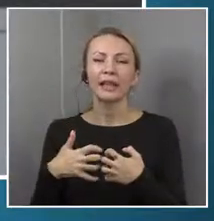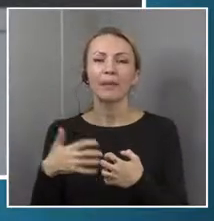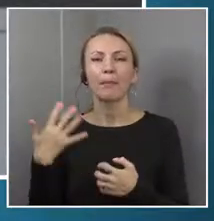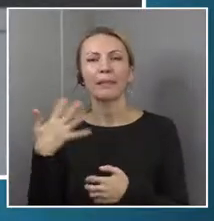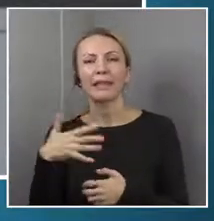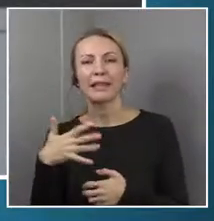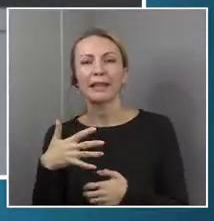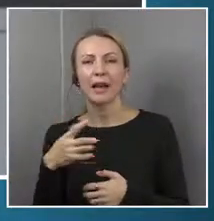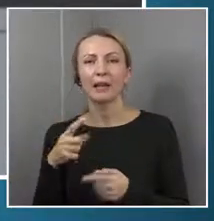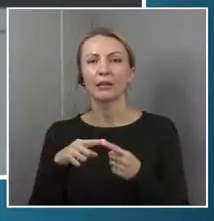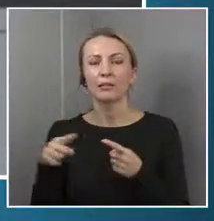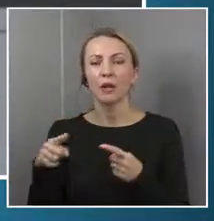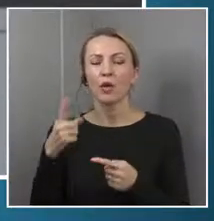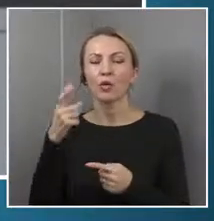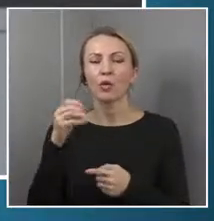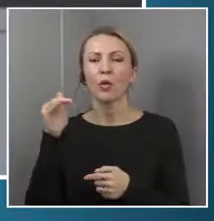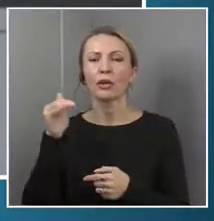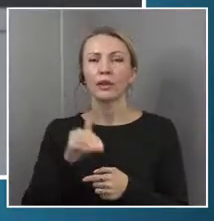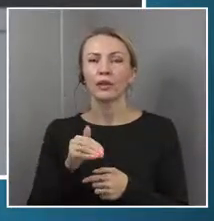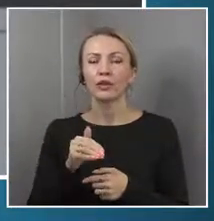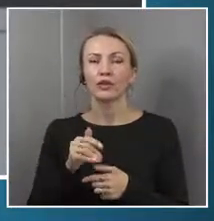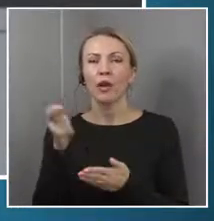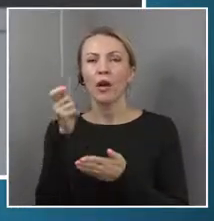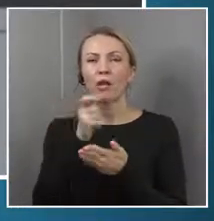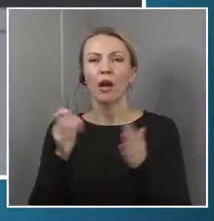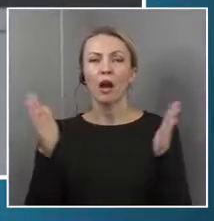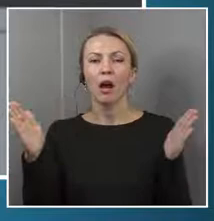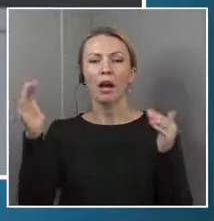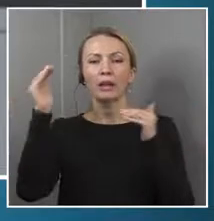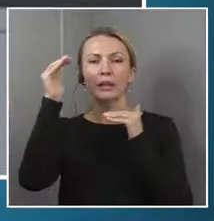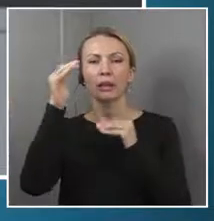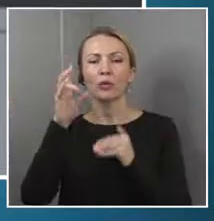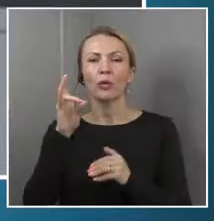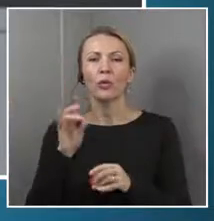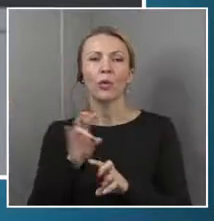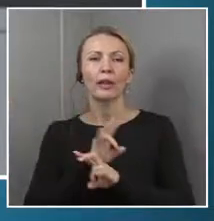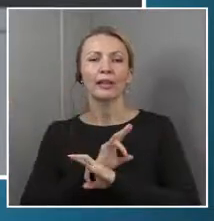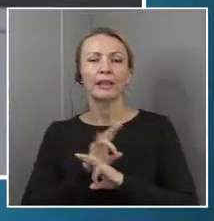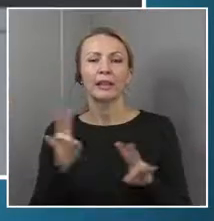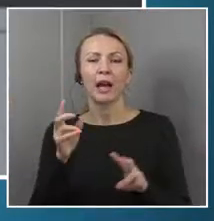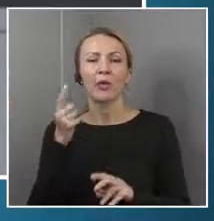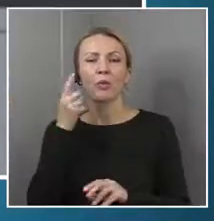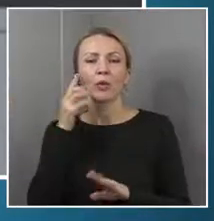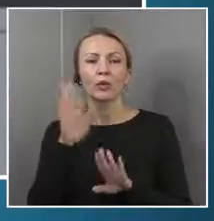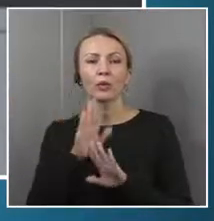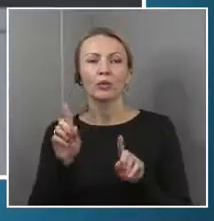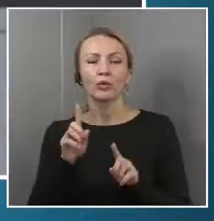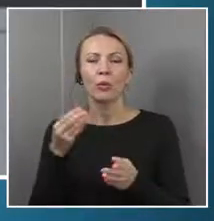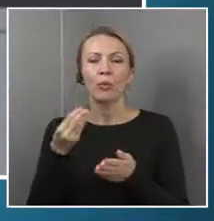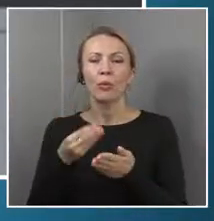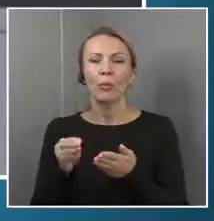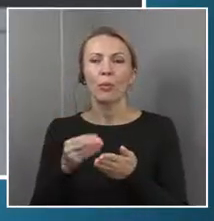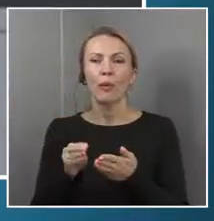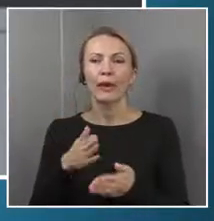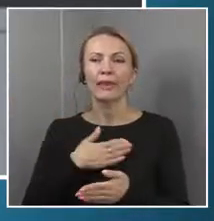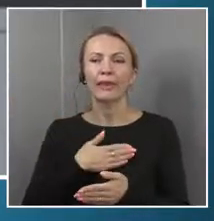to show that they know art. The average check is about 100,000 rubles